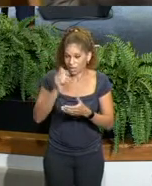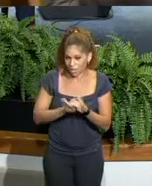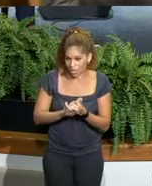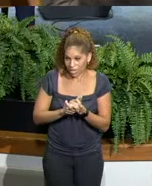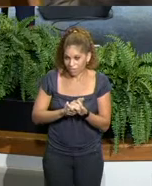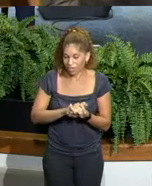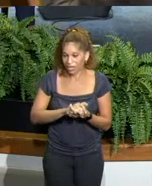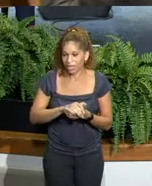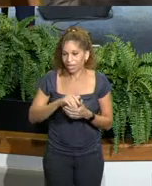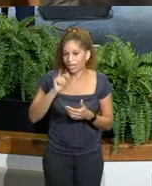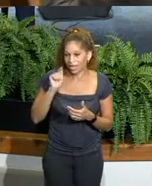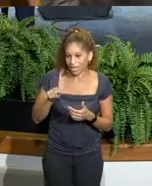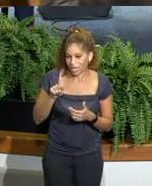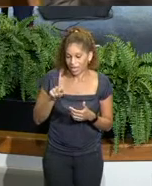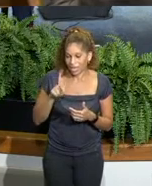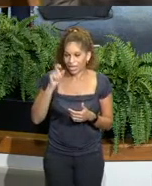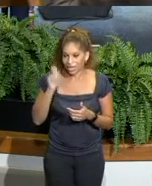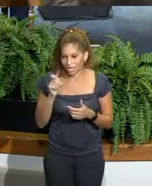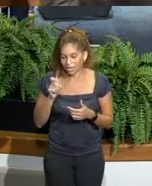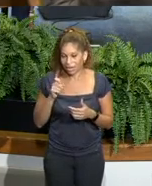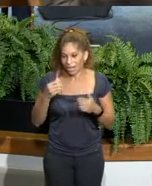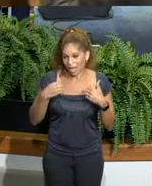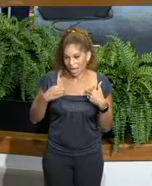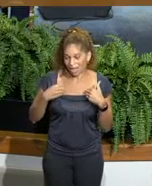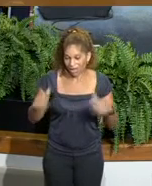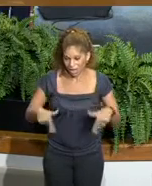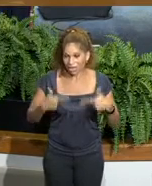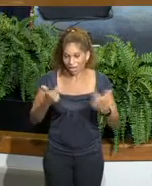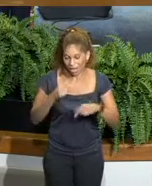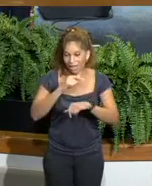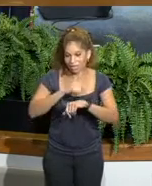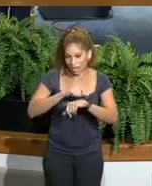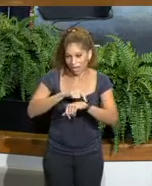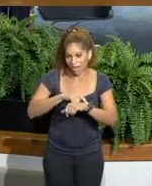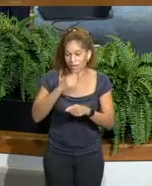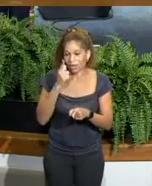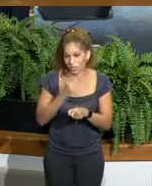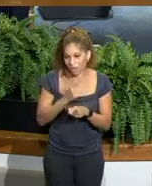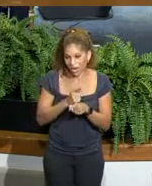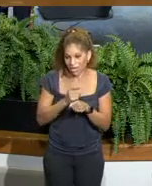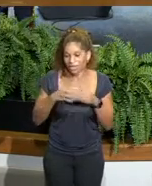to have a lifetime right to rulership. I'm talking about Caesar.